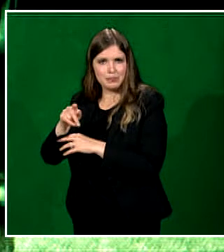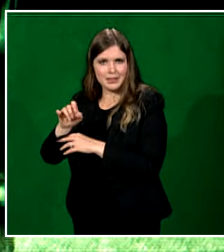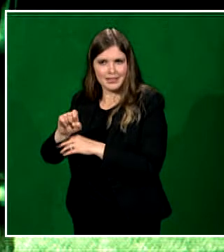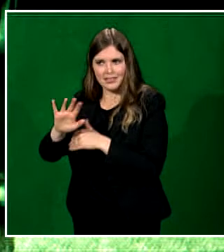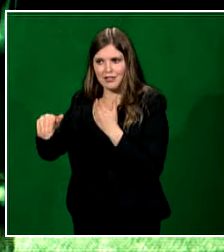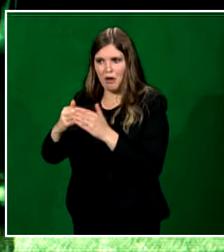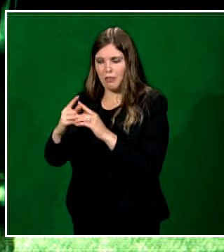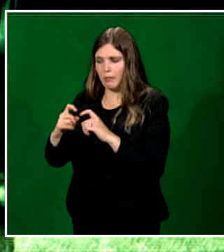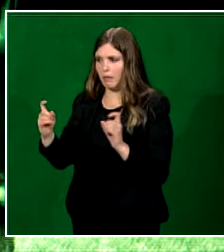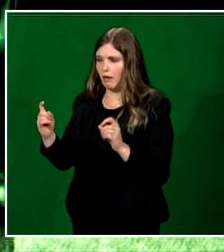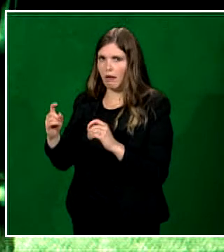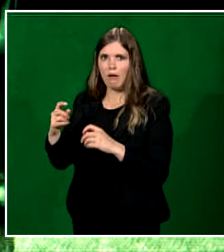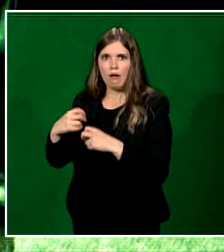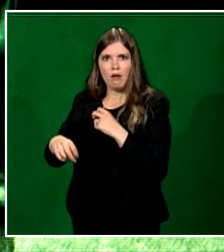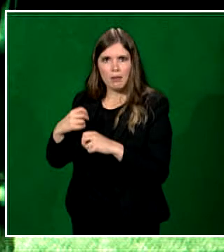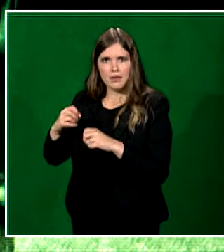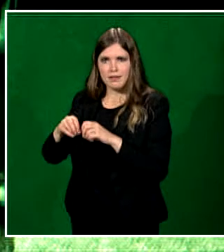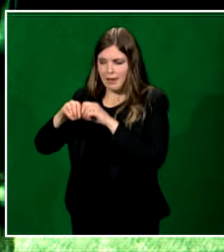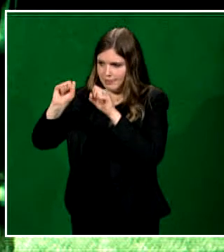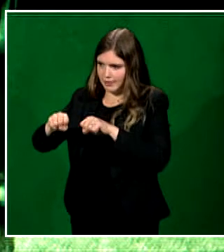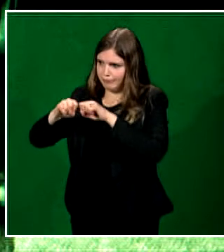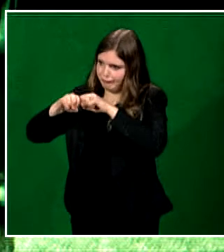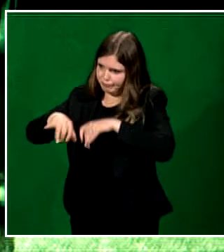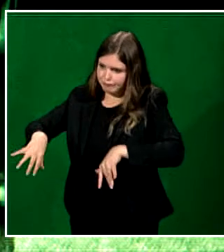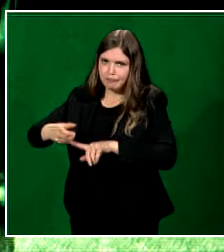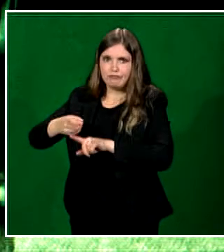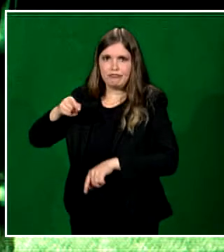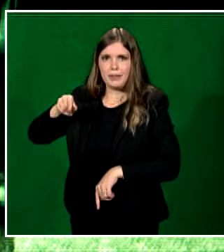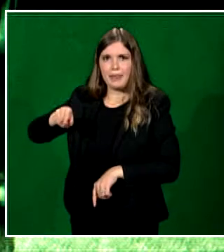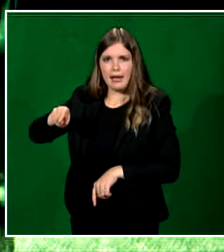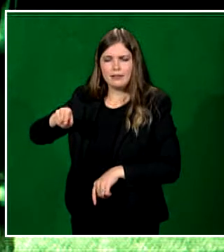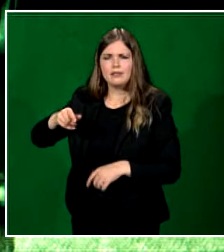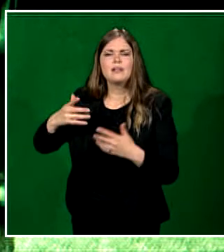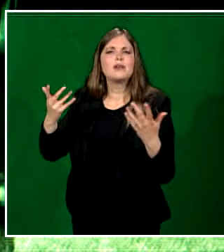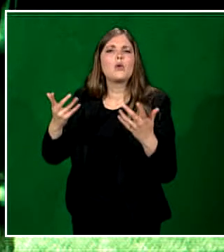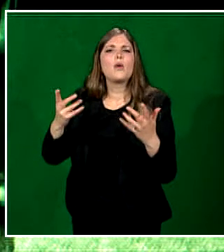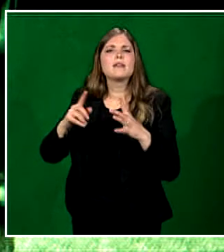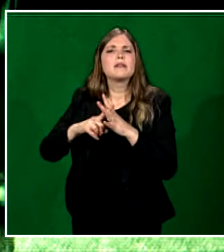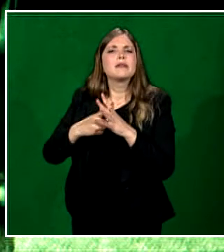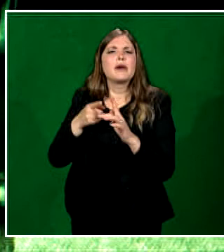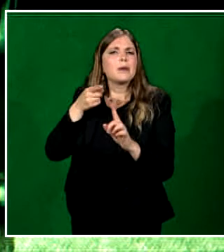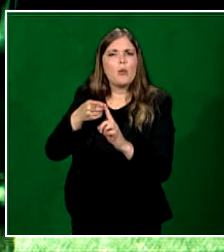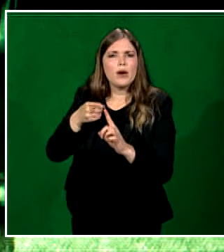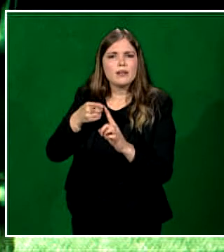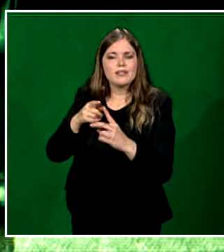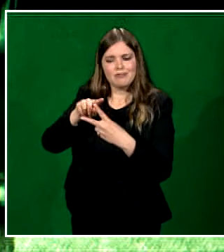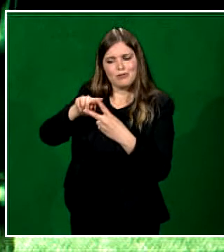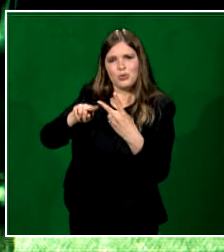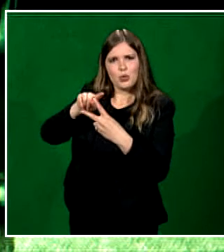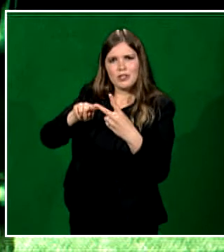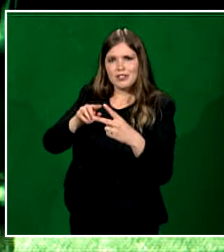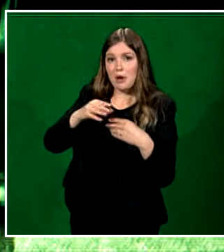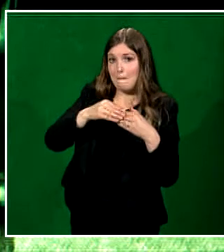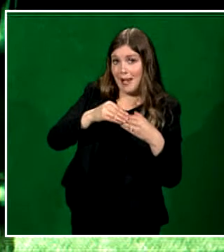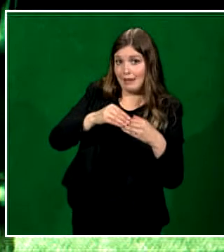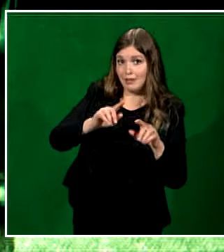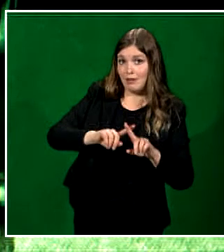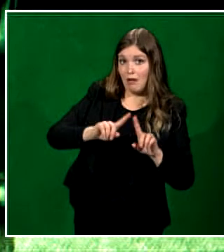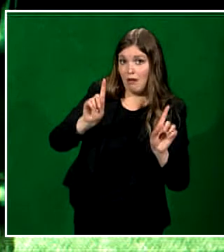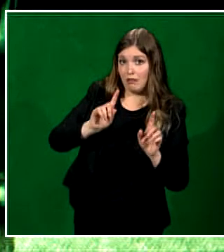where your starting point was for this project. Was it coming up with a plastic alternative, or was it dealing with the water hyacinth?